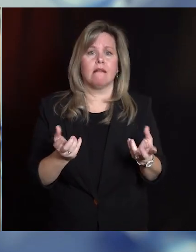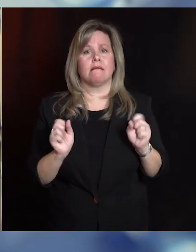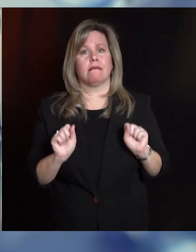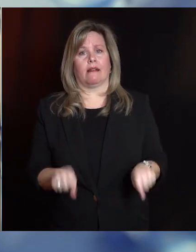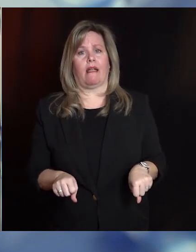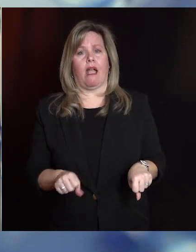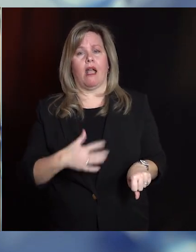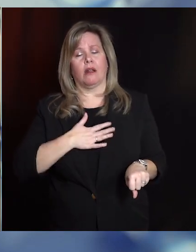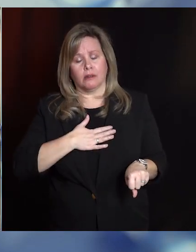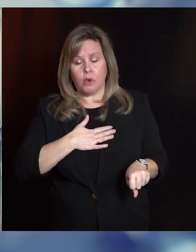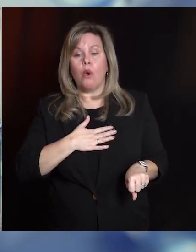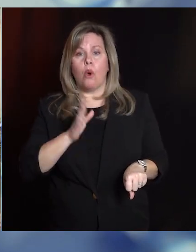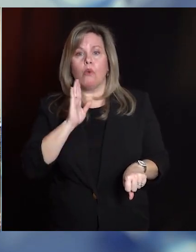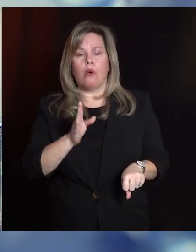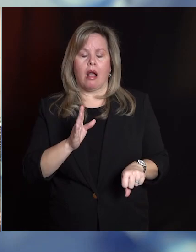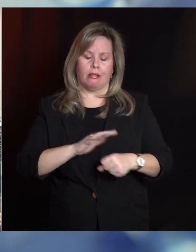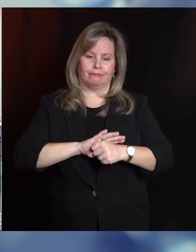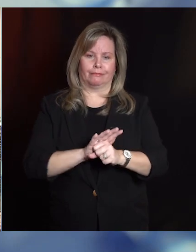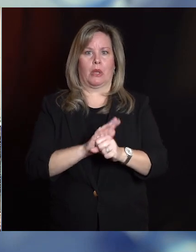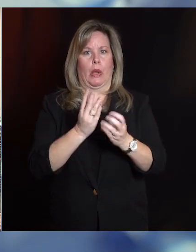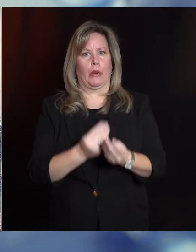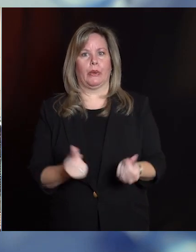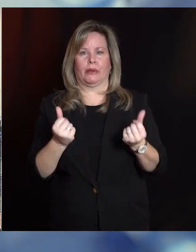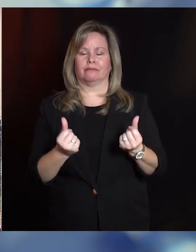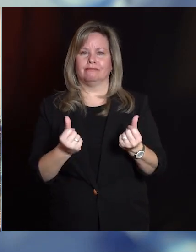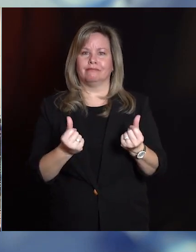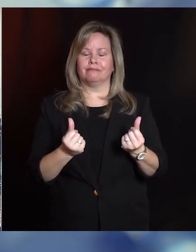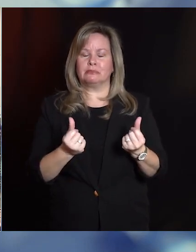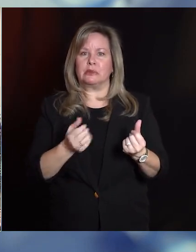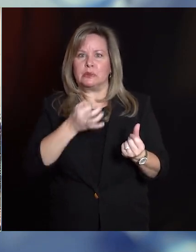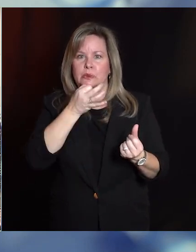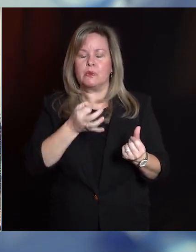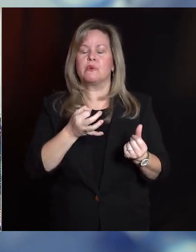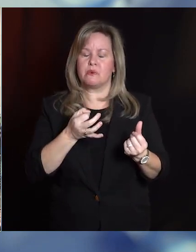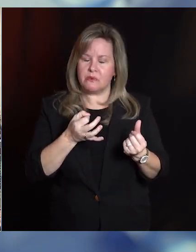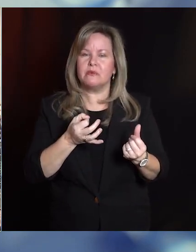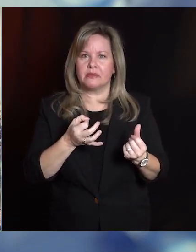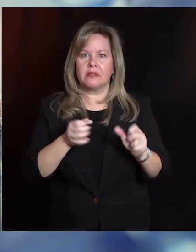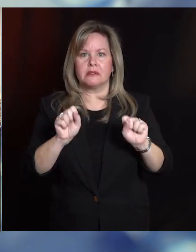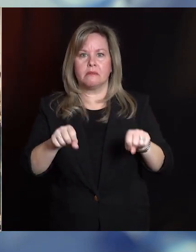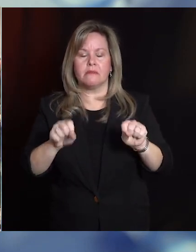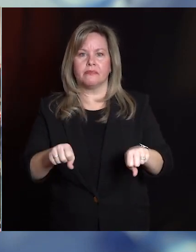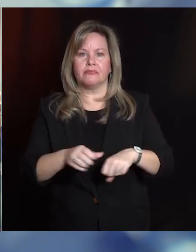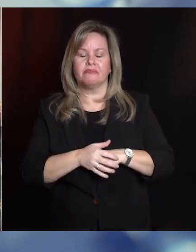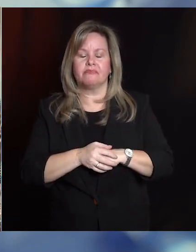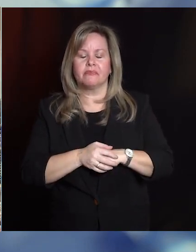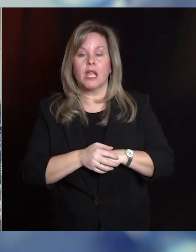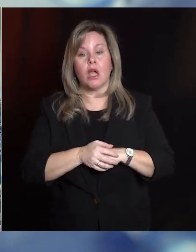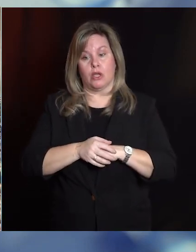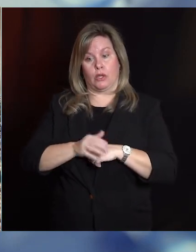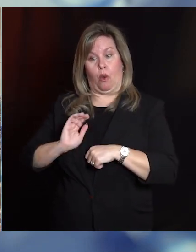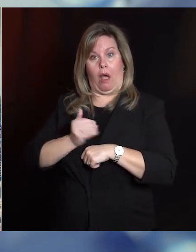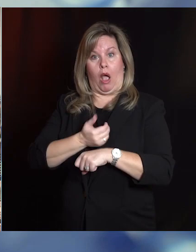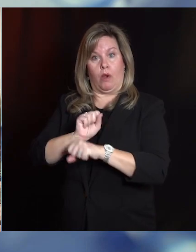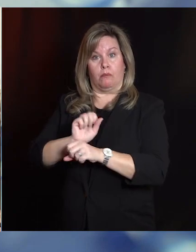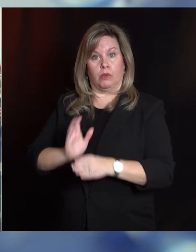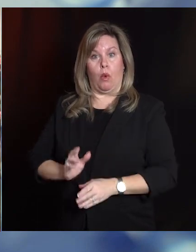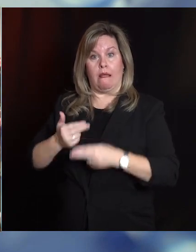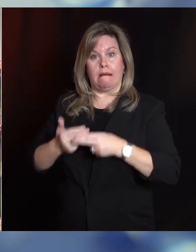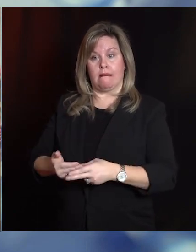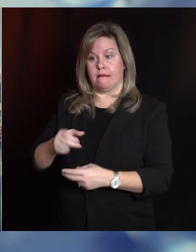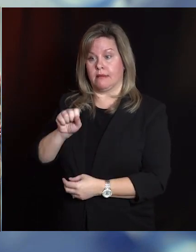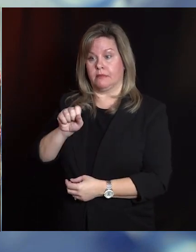as possible. Our own Steve Kelso was able to have a brief conversation with both the governor and the congressman at the end of the tour.